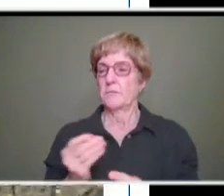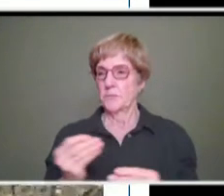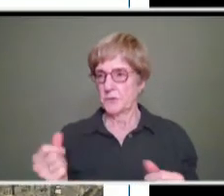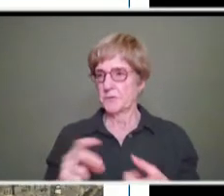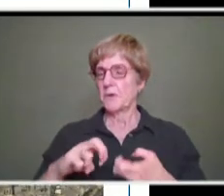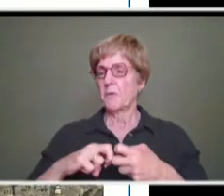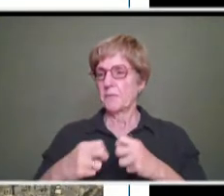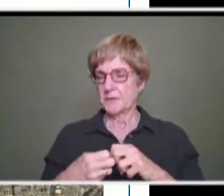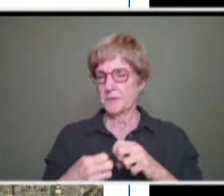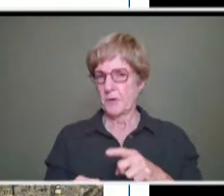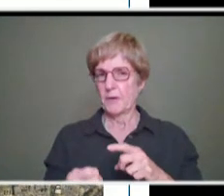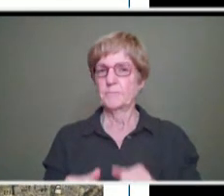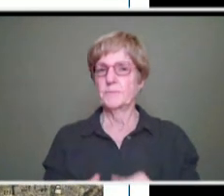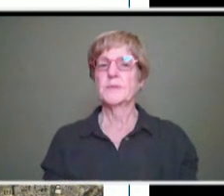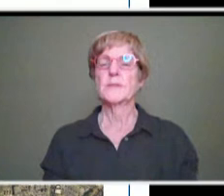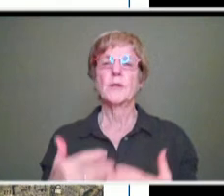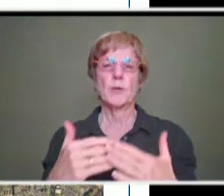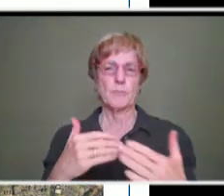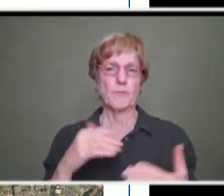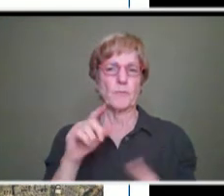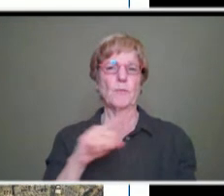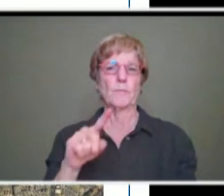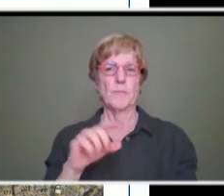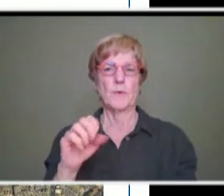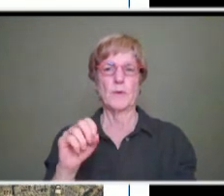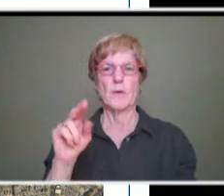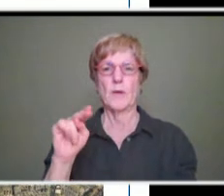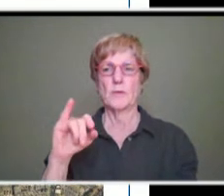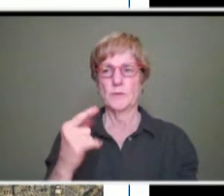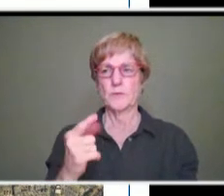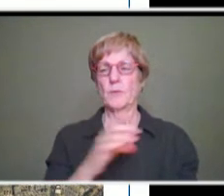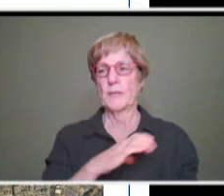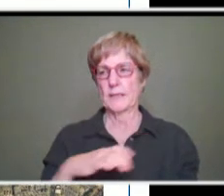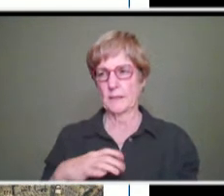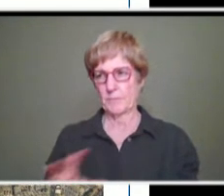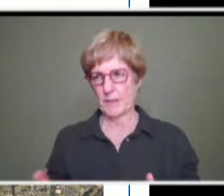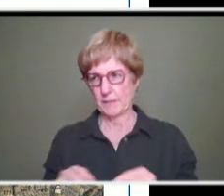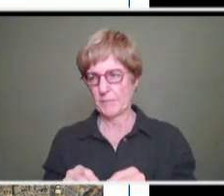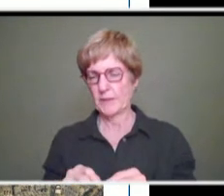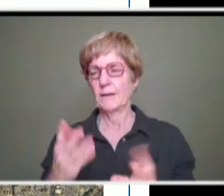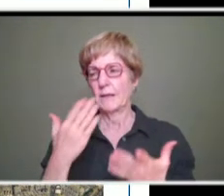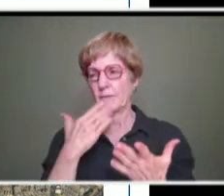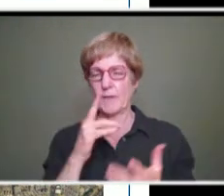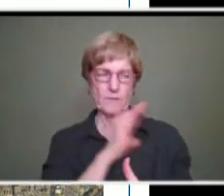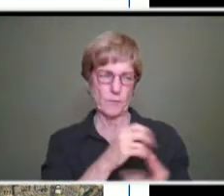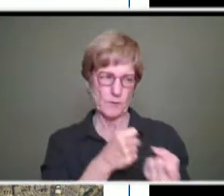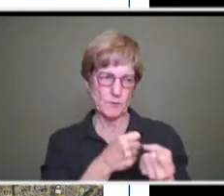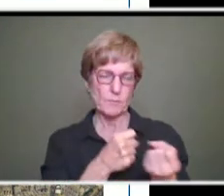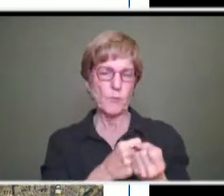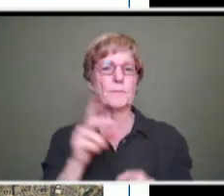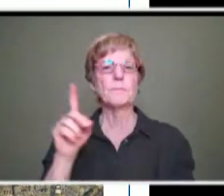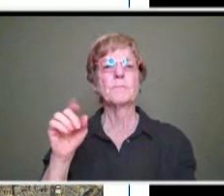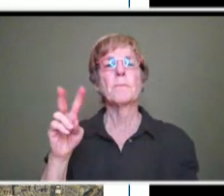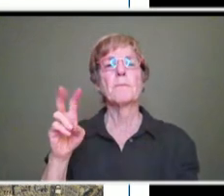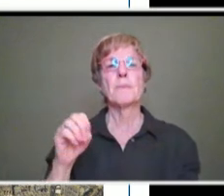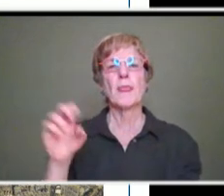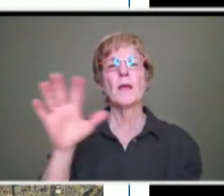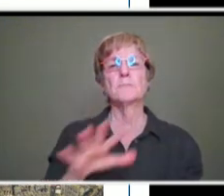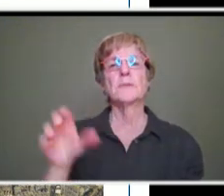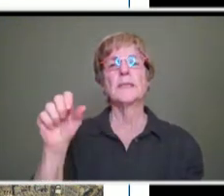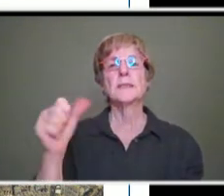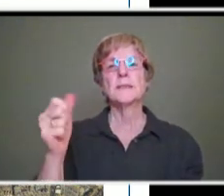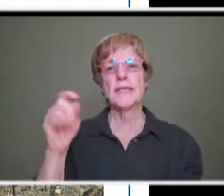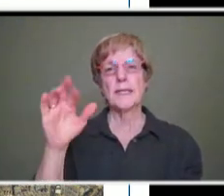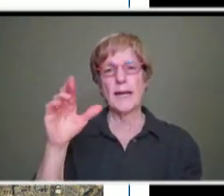outstanding issues prior to the zoning committee meeting we want to thank him for his support up to this date as Dave mentioned just over 10 acres located